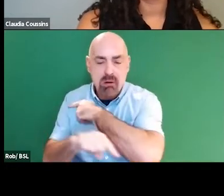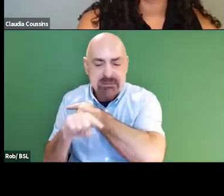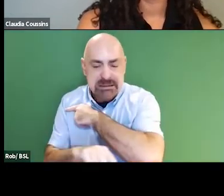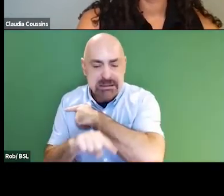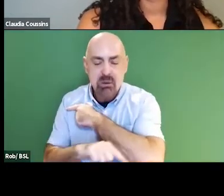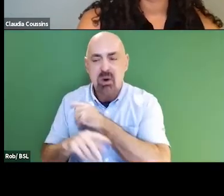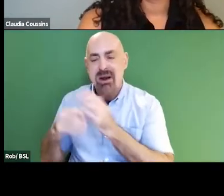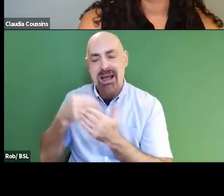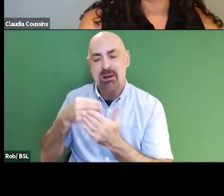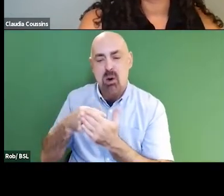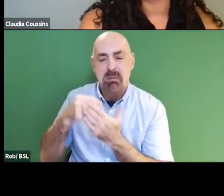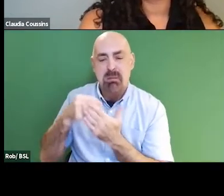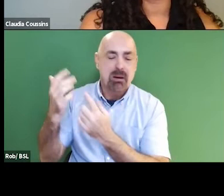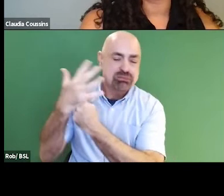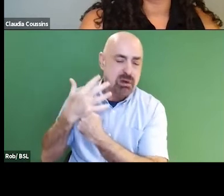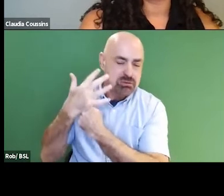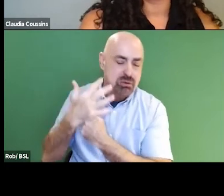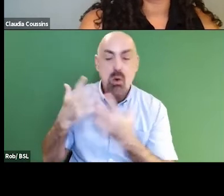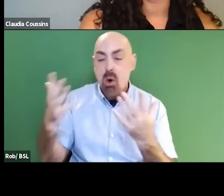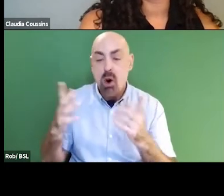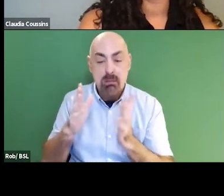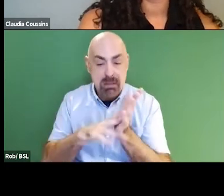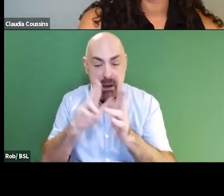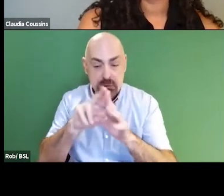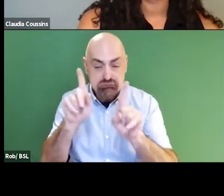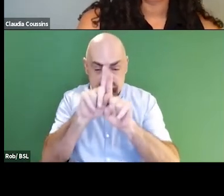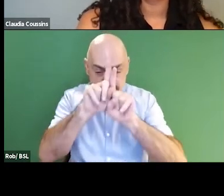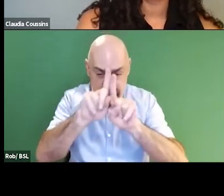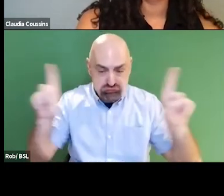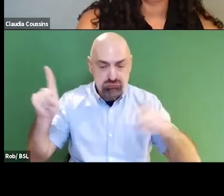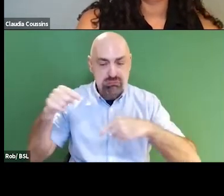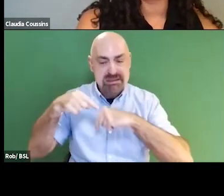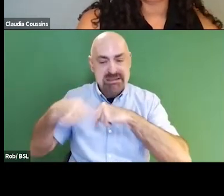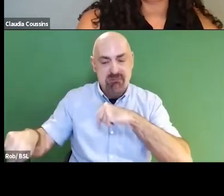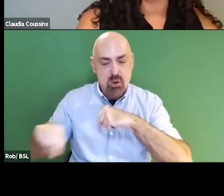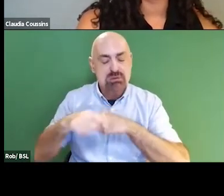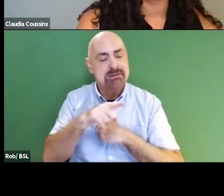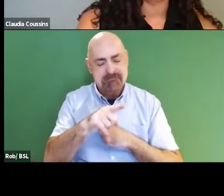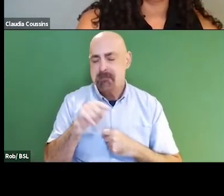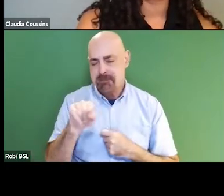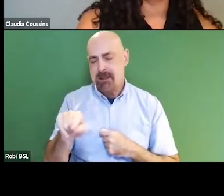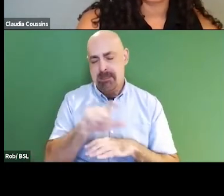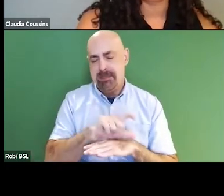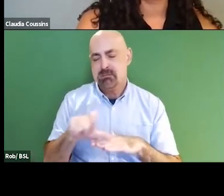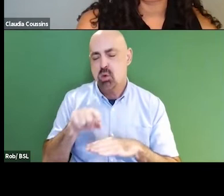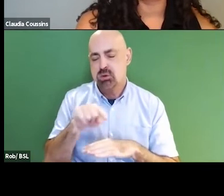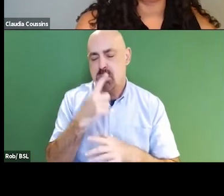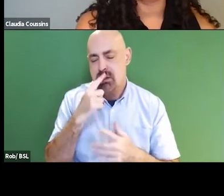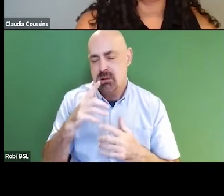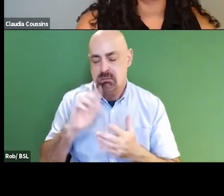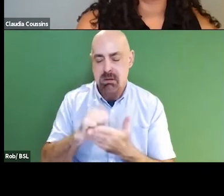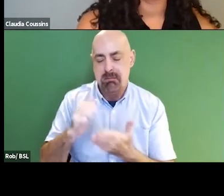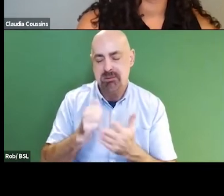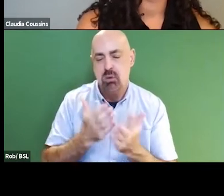pressure, or parental separation or divorce. You can find out more in these modules as they're published online via